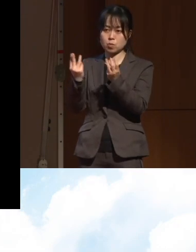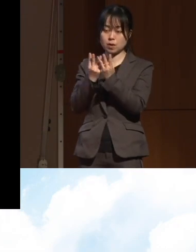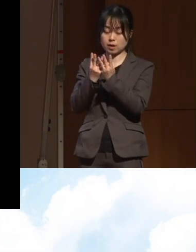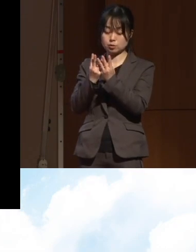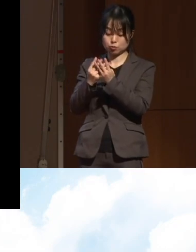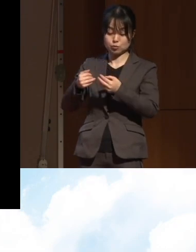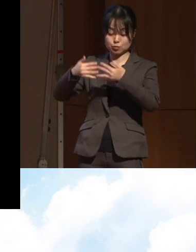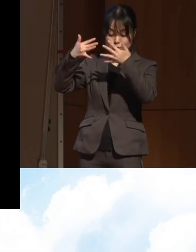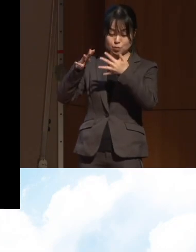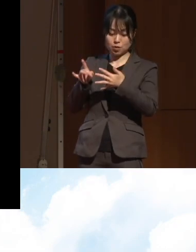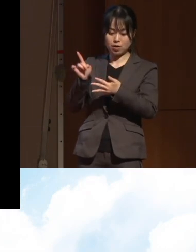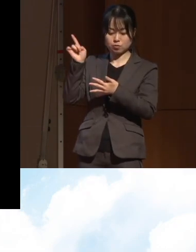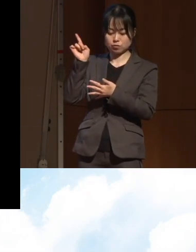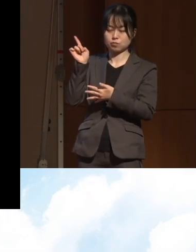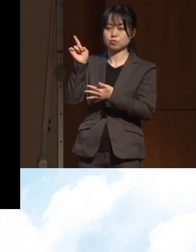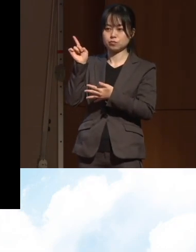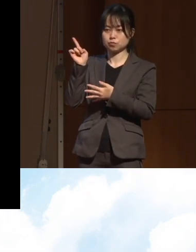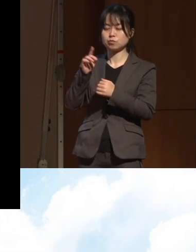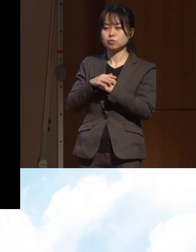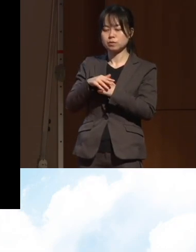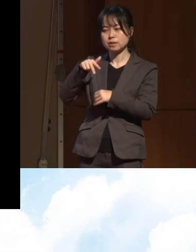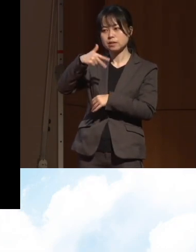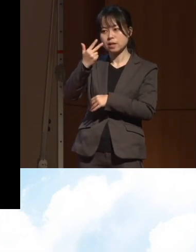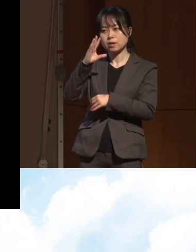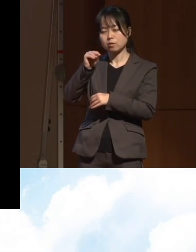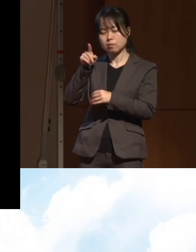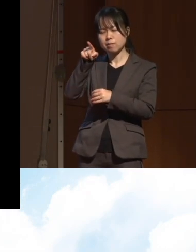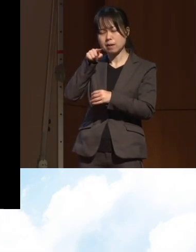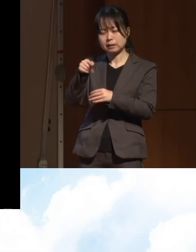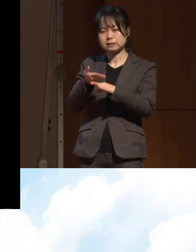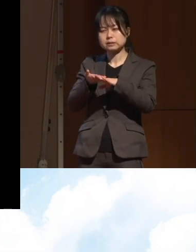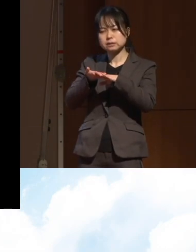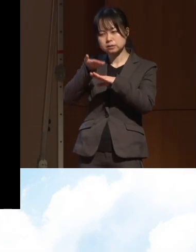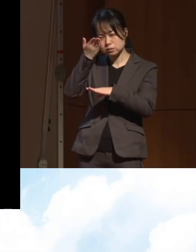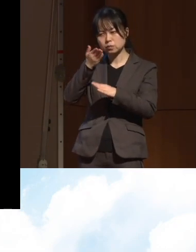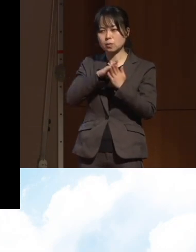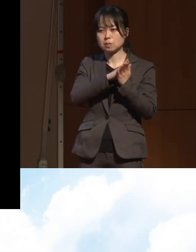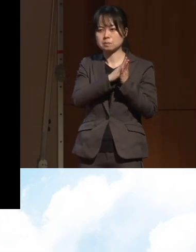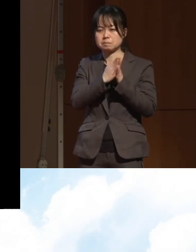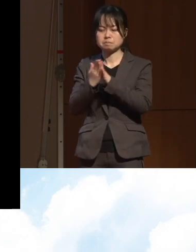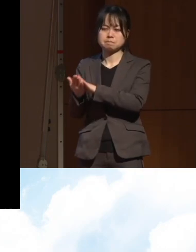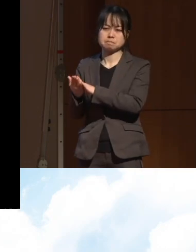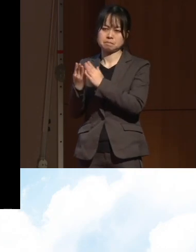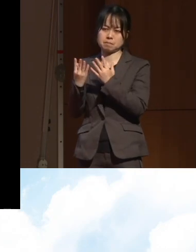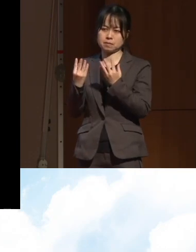the outbreak. It's really pity.